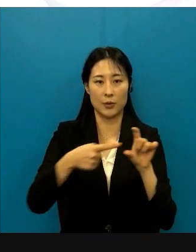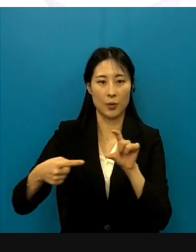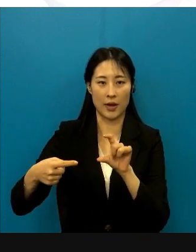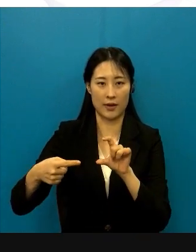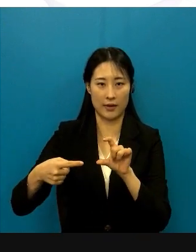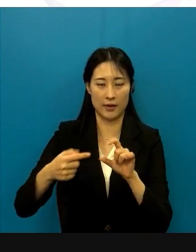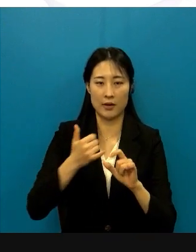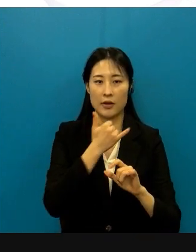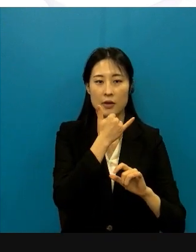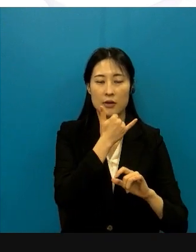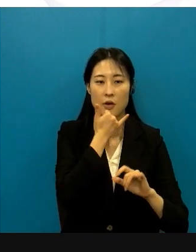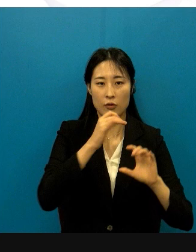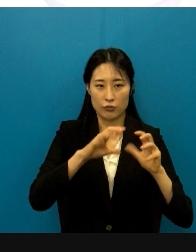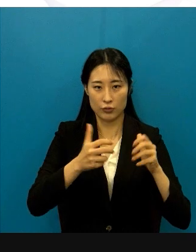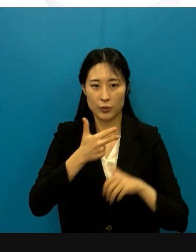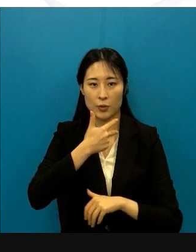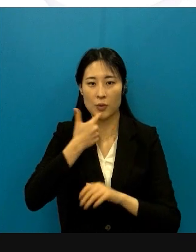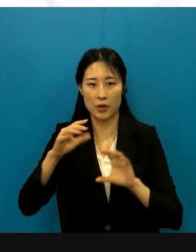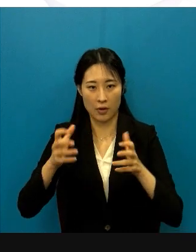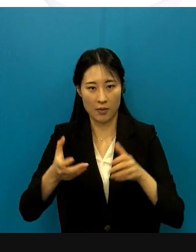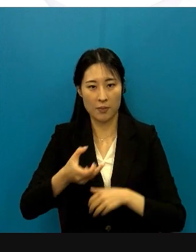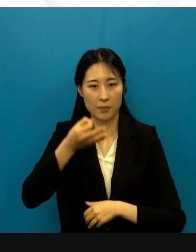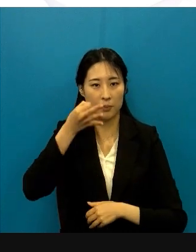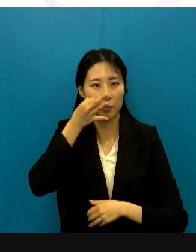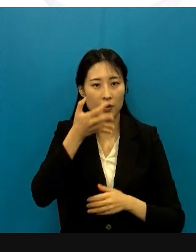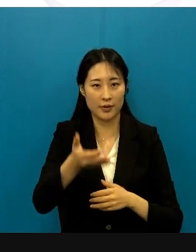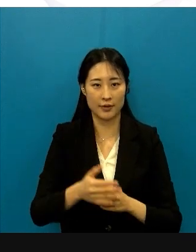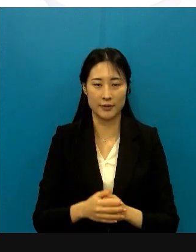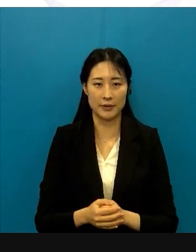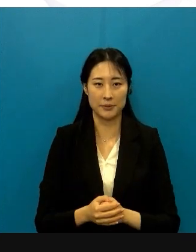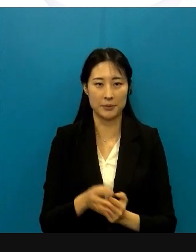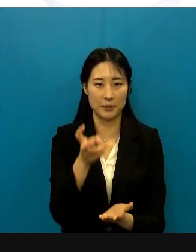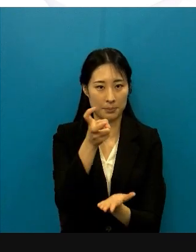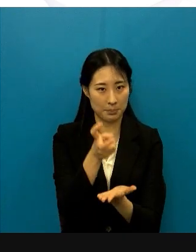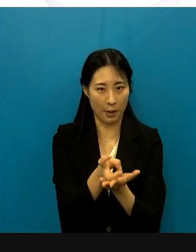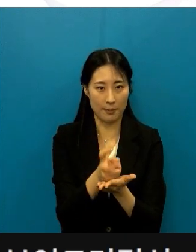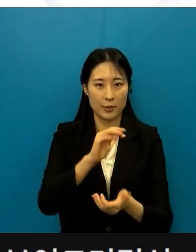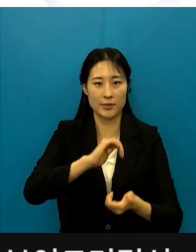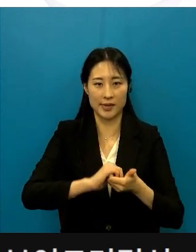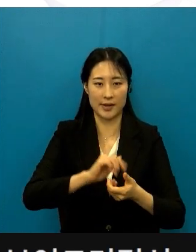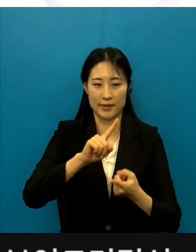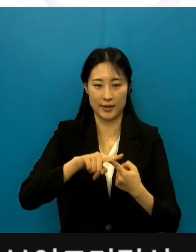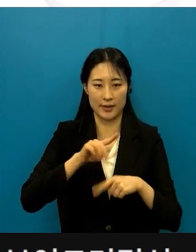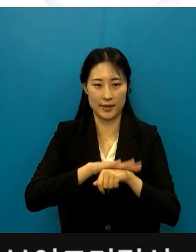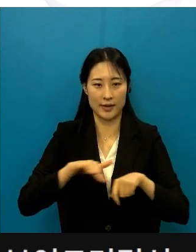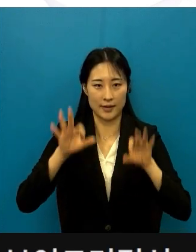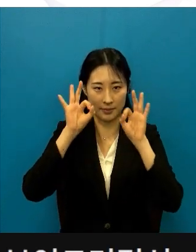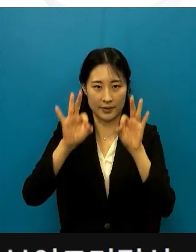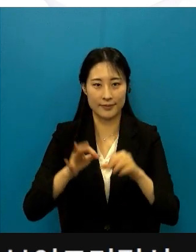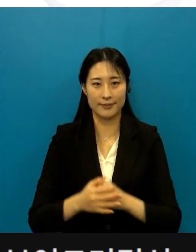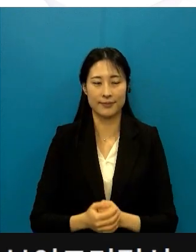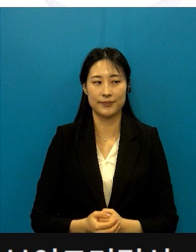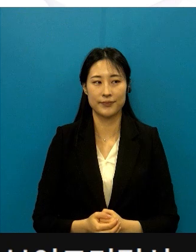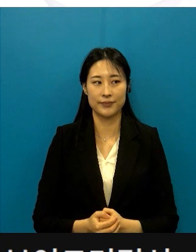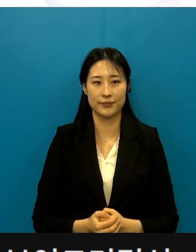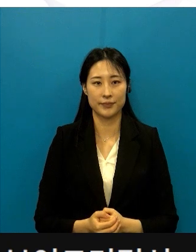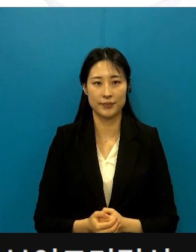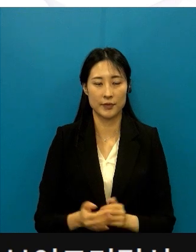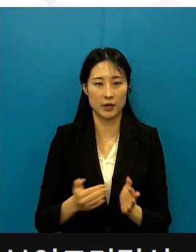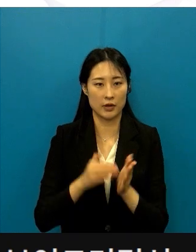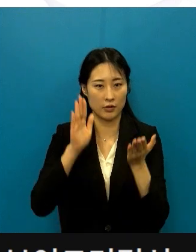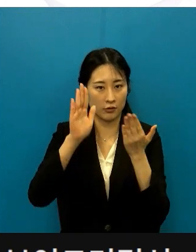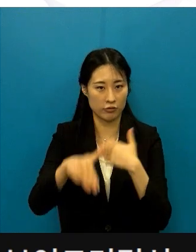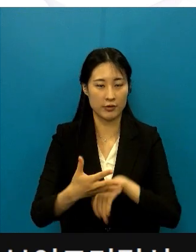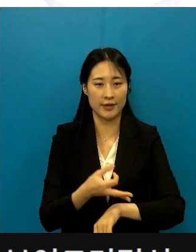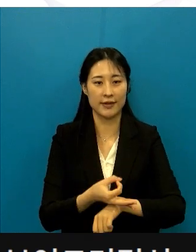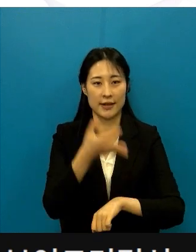legal regulations regarding a good death. I will then very briefly, because it has been touched upon already, look